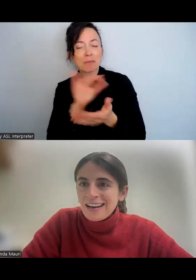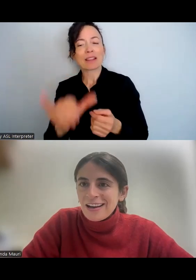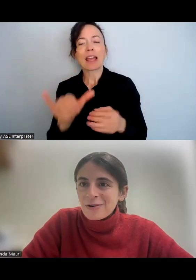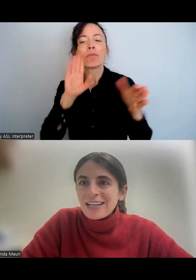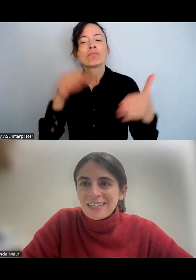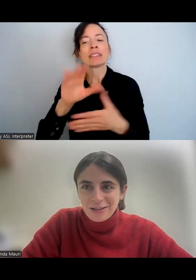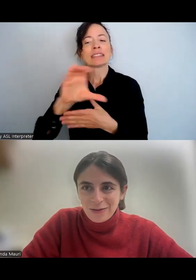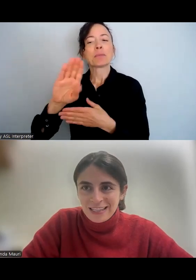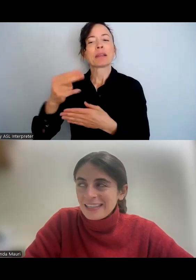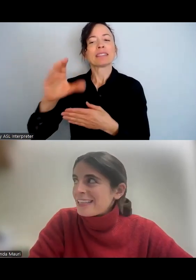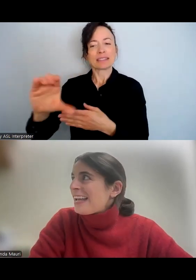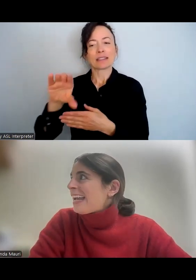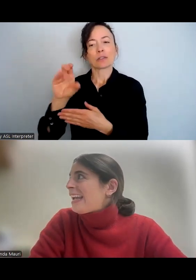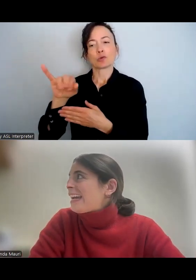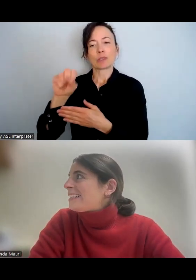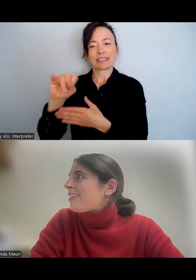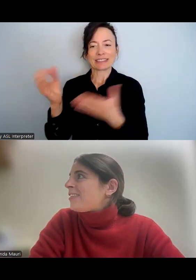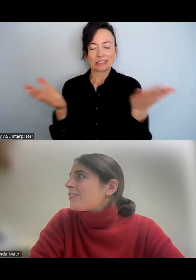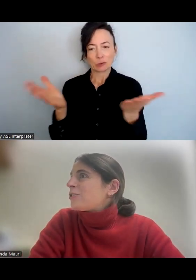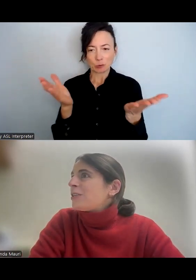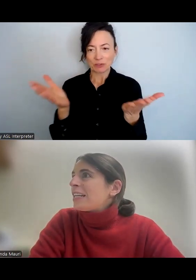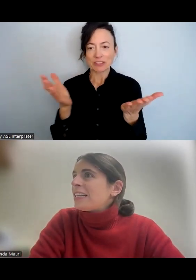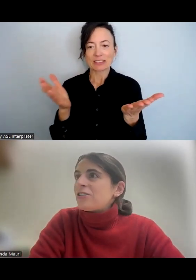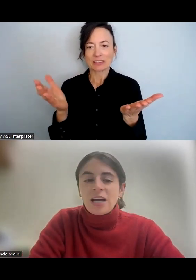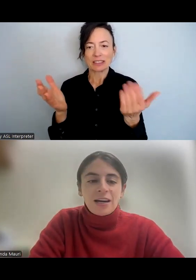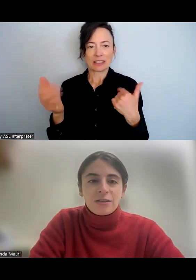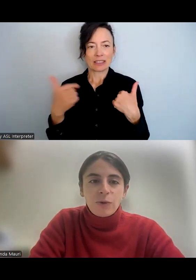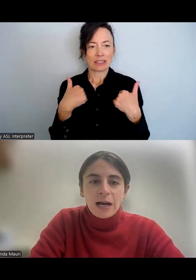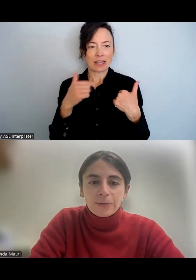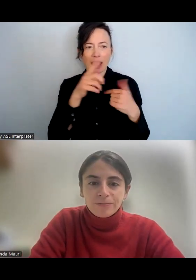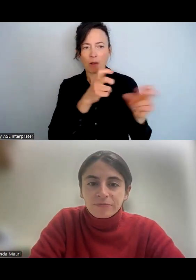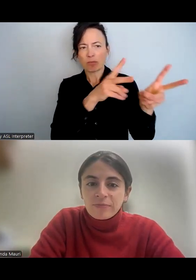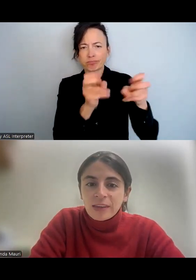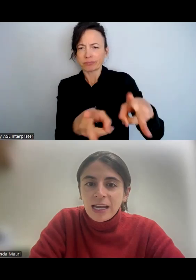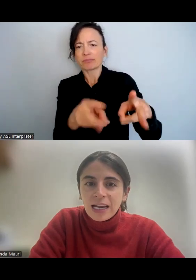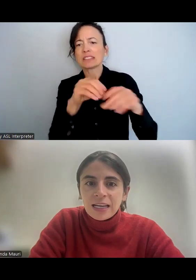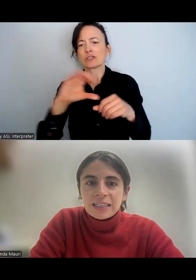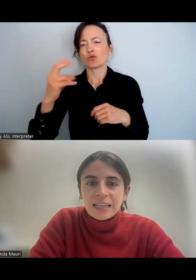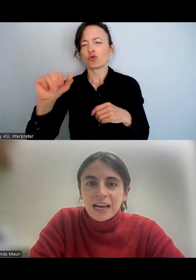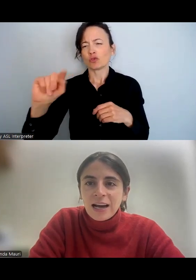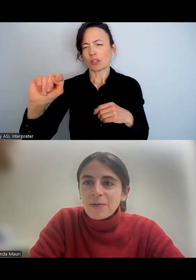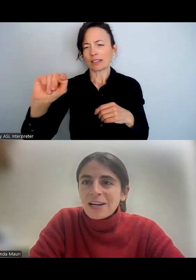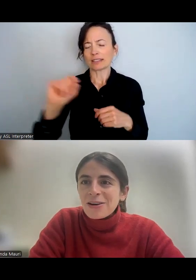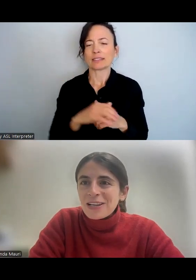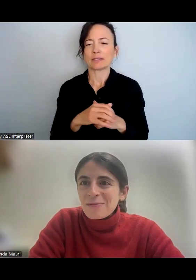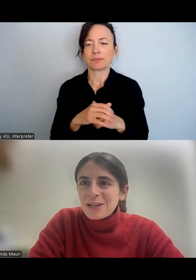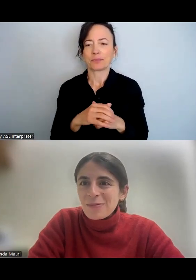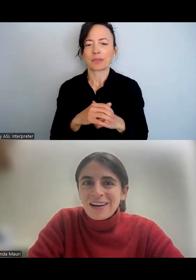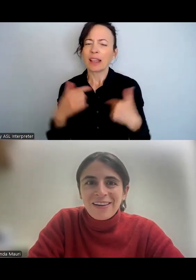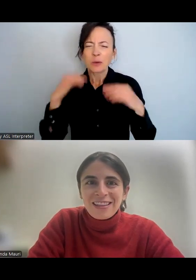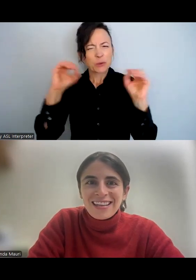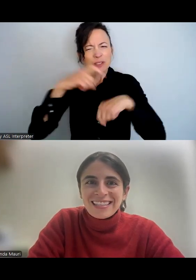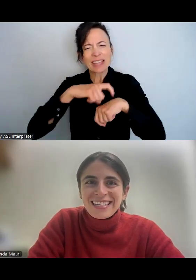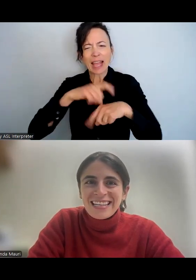CCBHC crisis services, and I'll shoot it in the chat as well. And I don't have time to talk